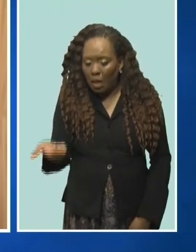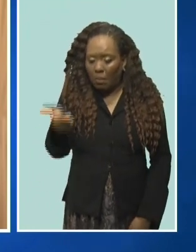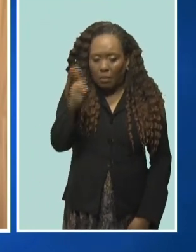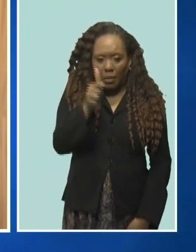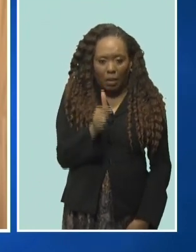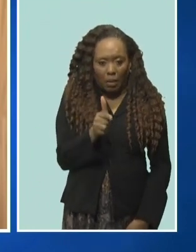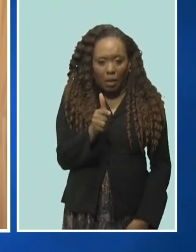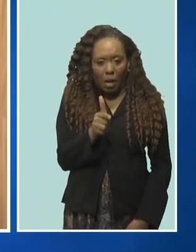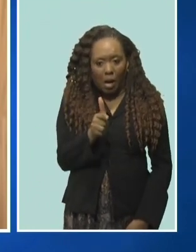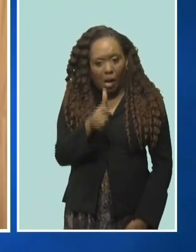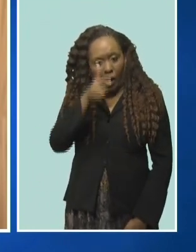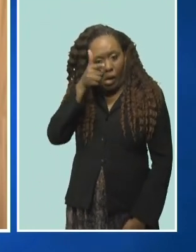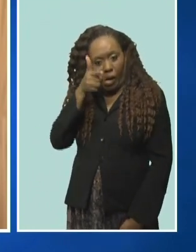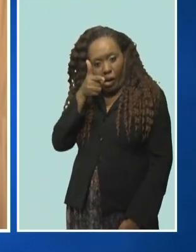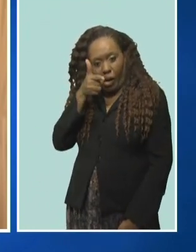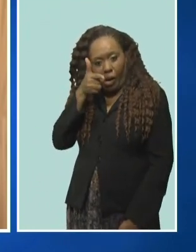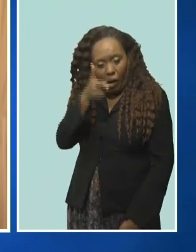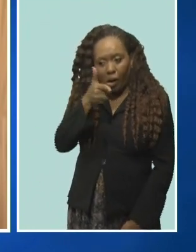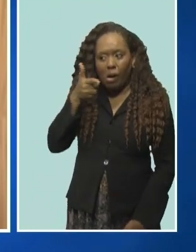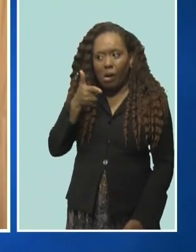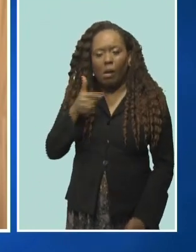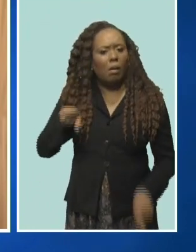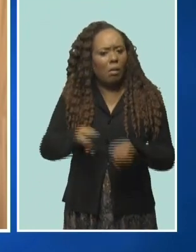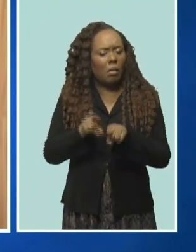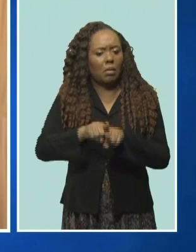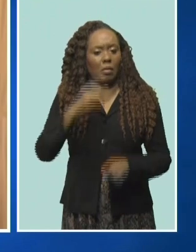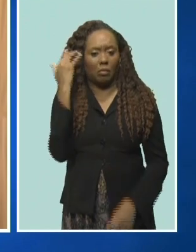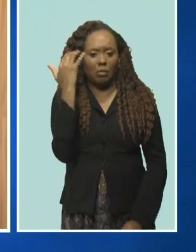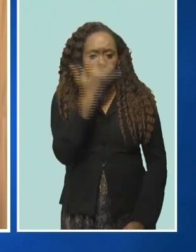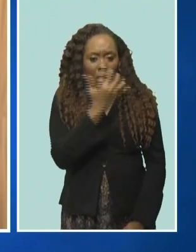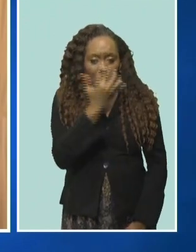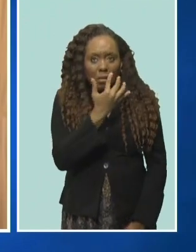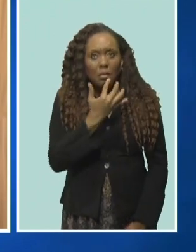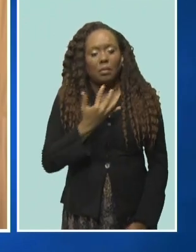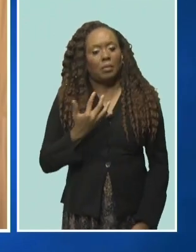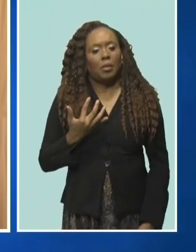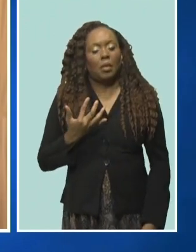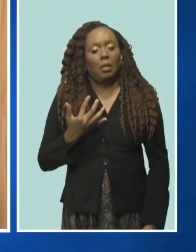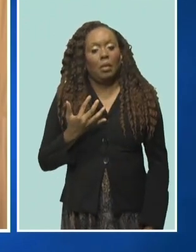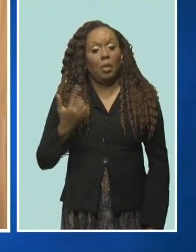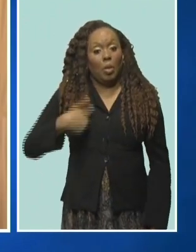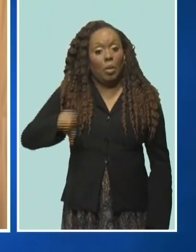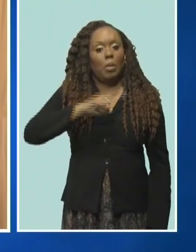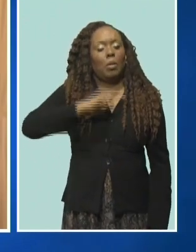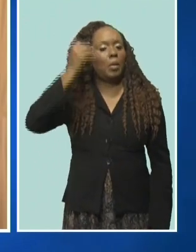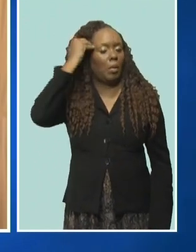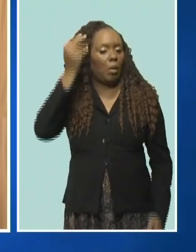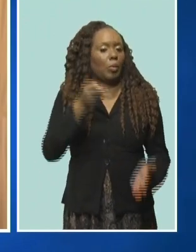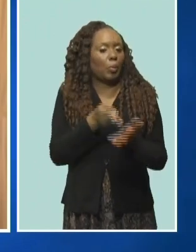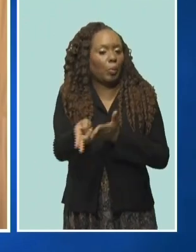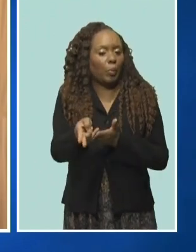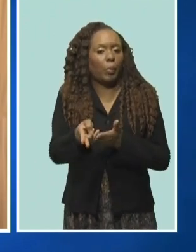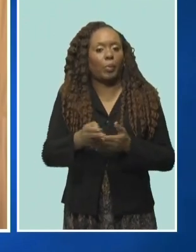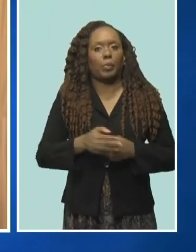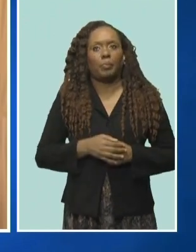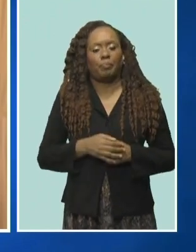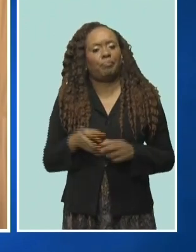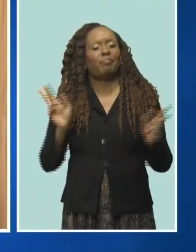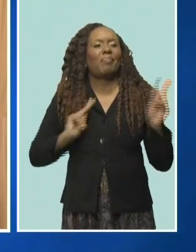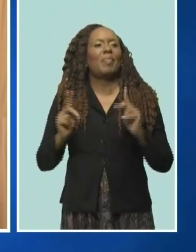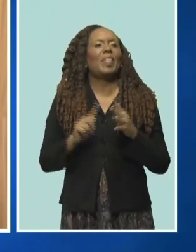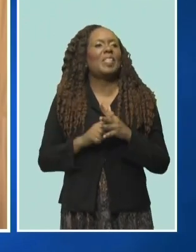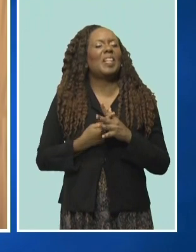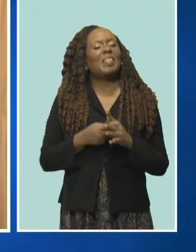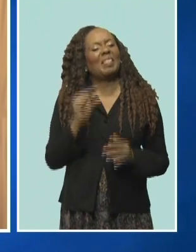drugs is also something that we have to deal with as a society. We know the reality. Many start with trying a